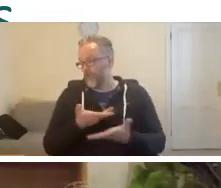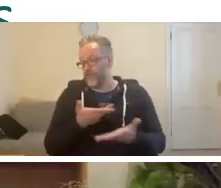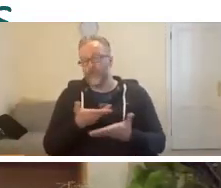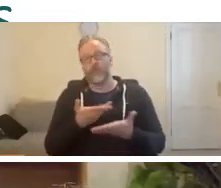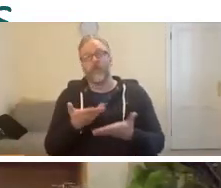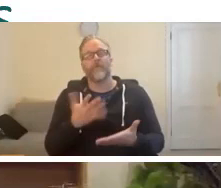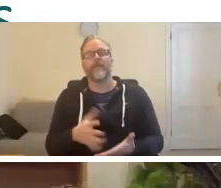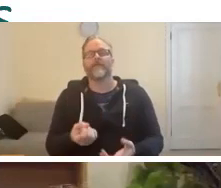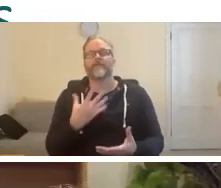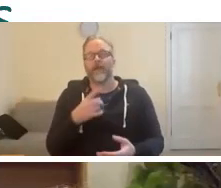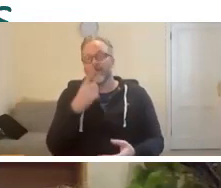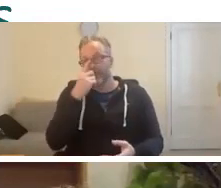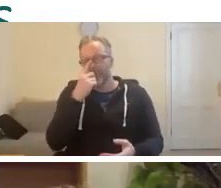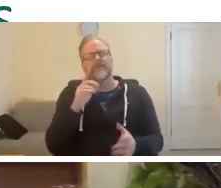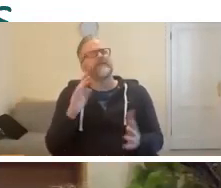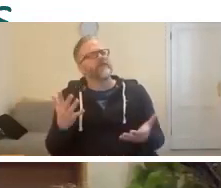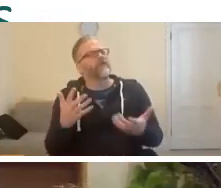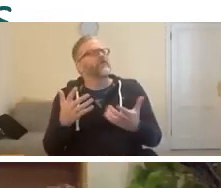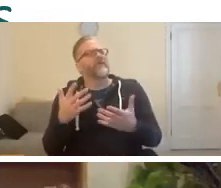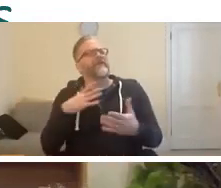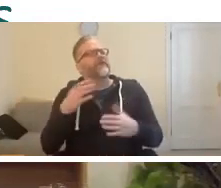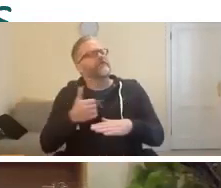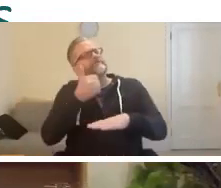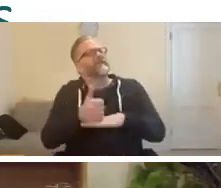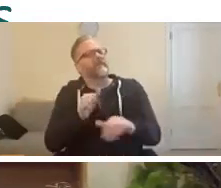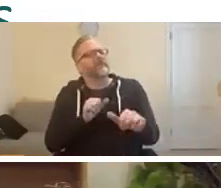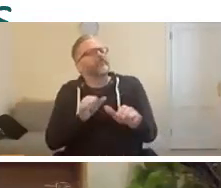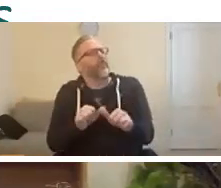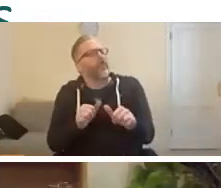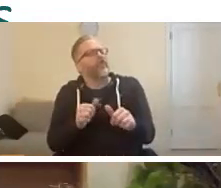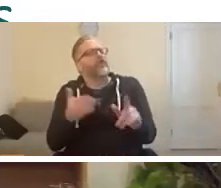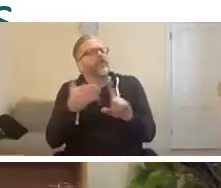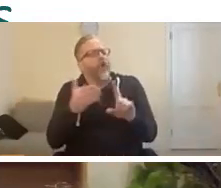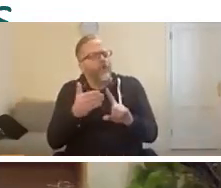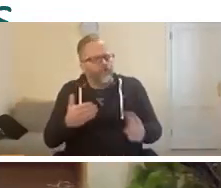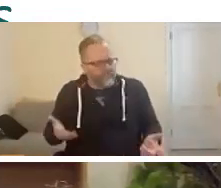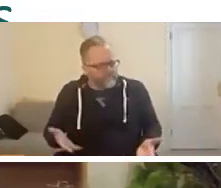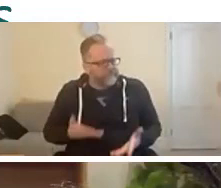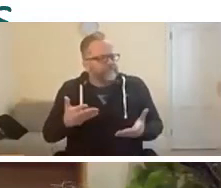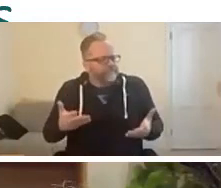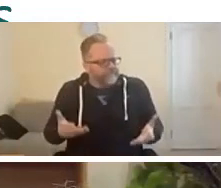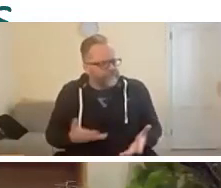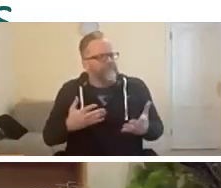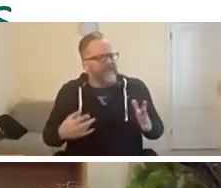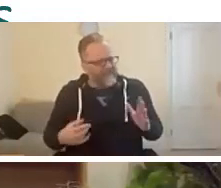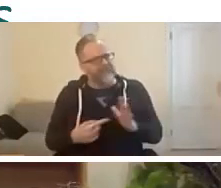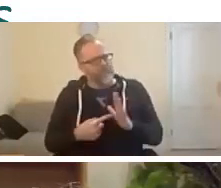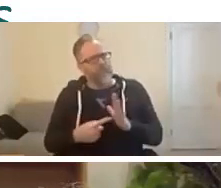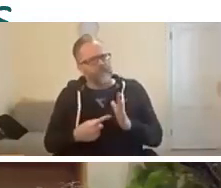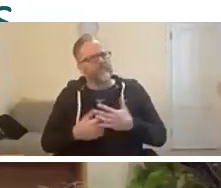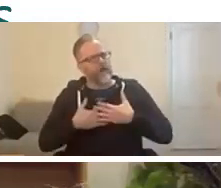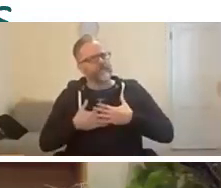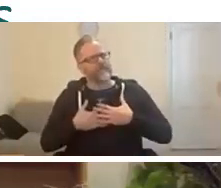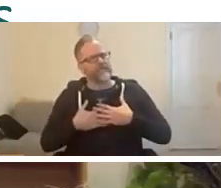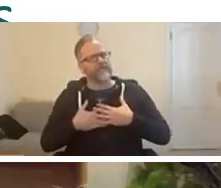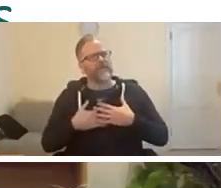said that to set small goals that gradually make you feel better was a significant factor to them as